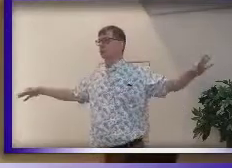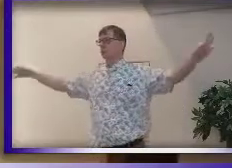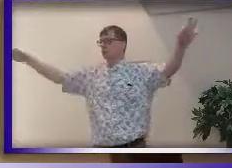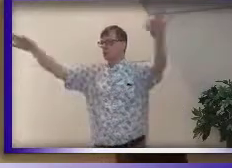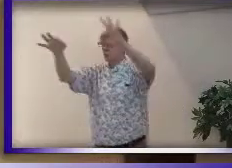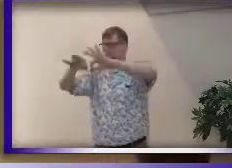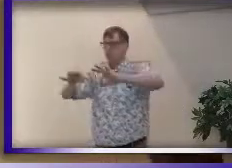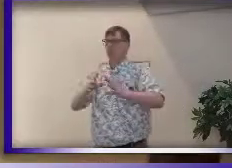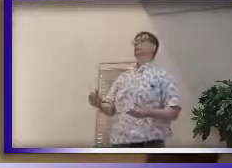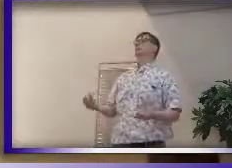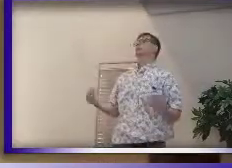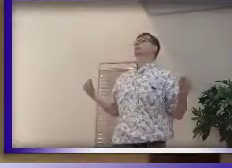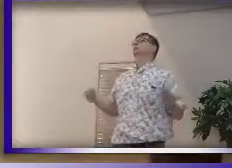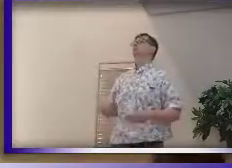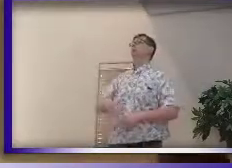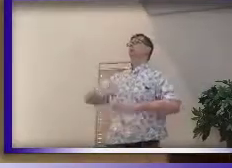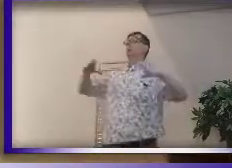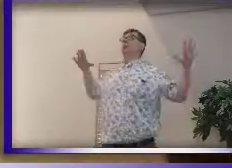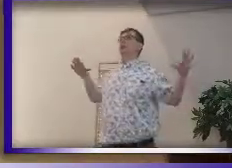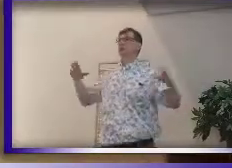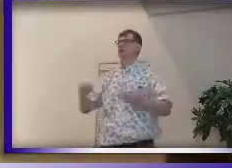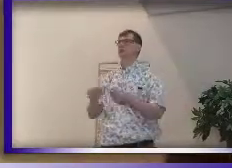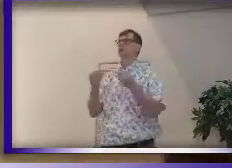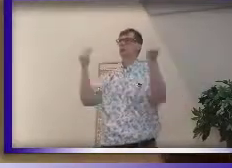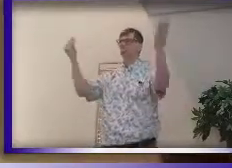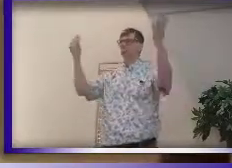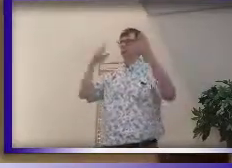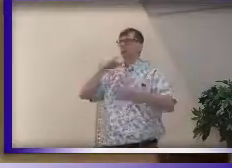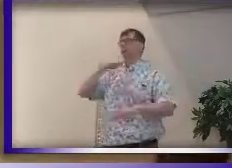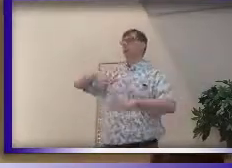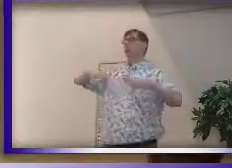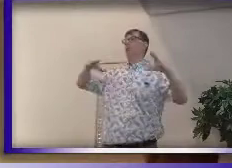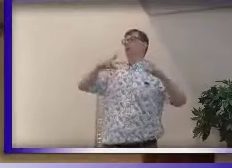that is so much bigger than we think it is.